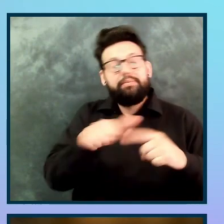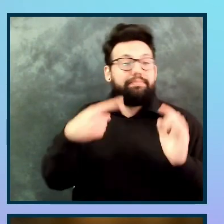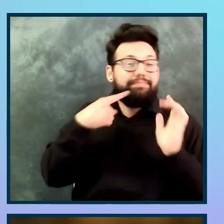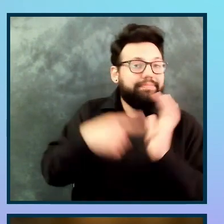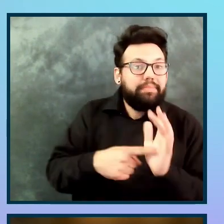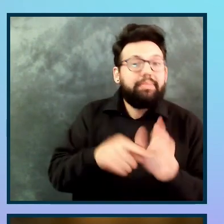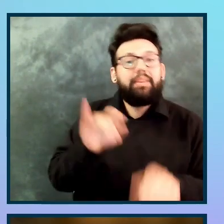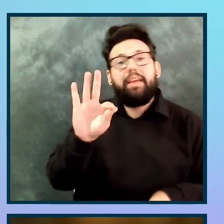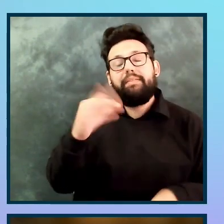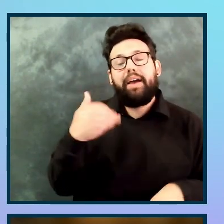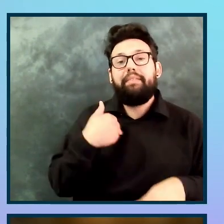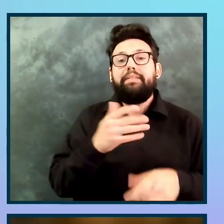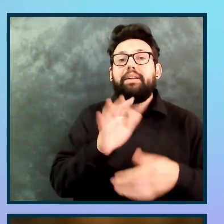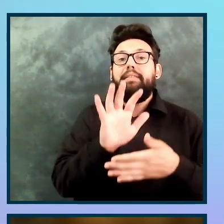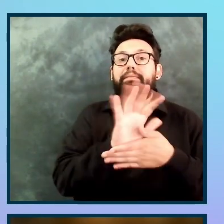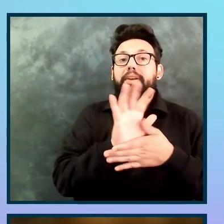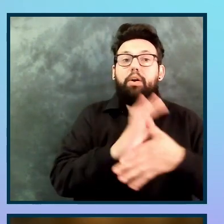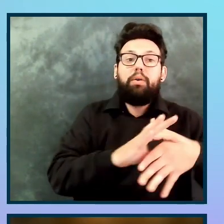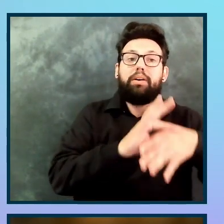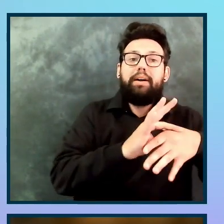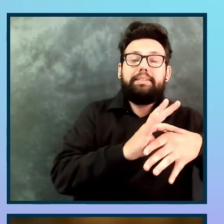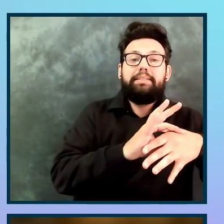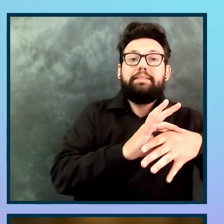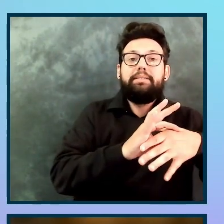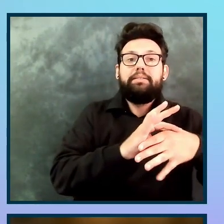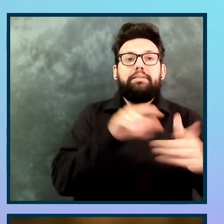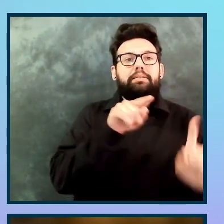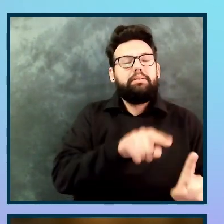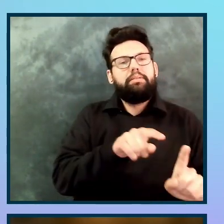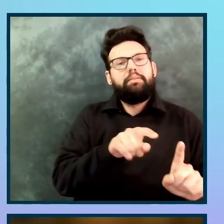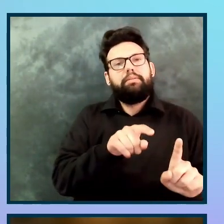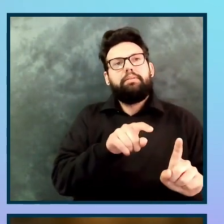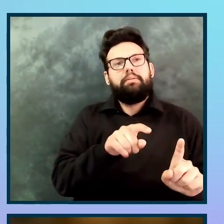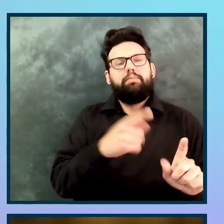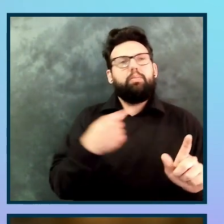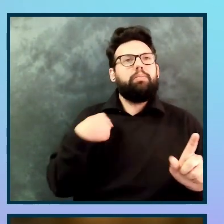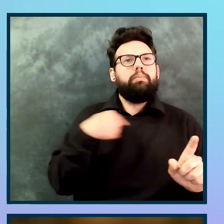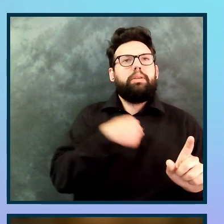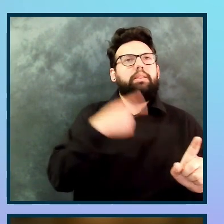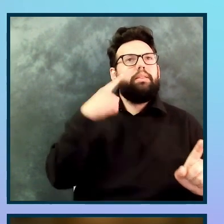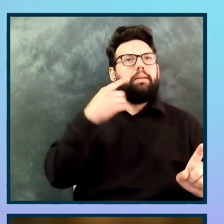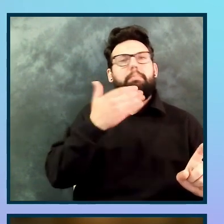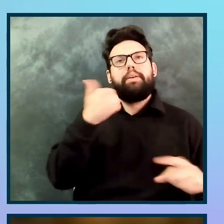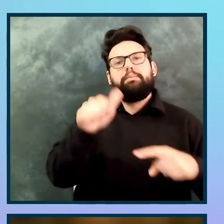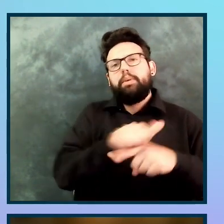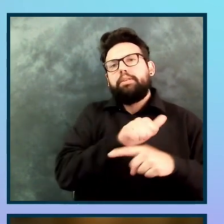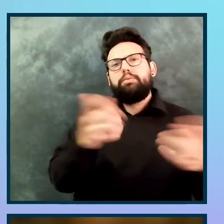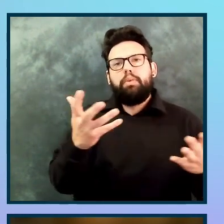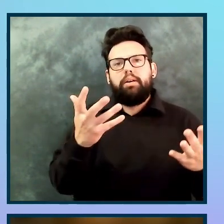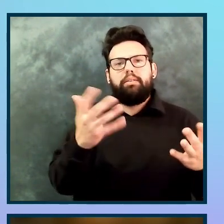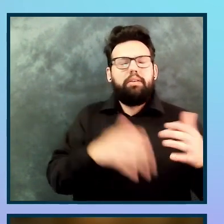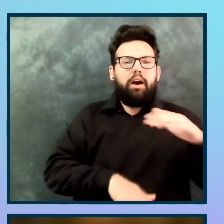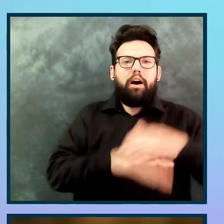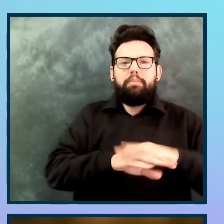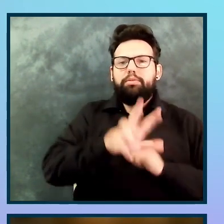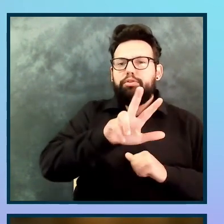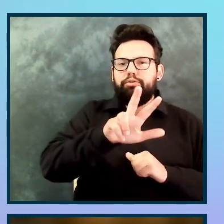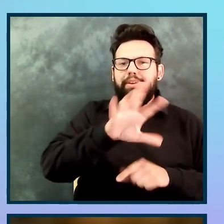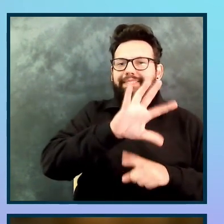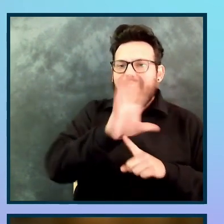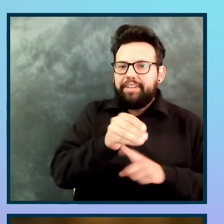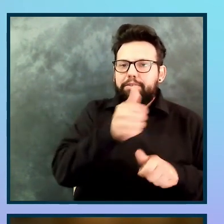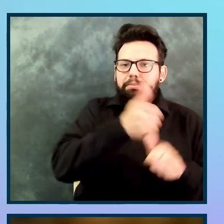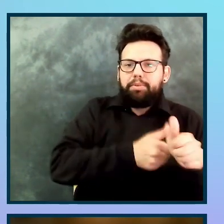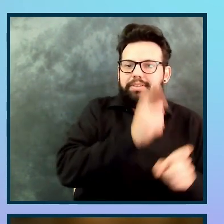content, we think of best practices as no more than 3 flashes per second. We think of color contrast, we think of audio